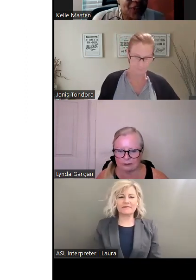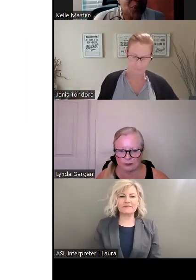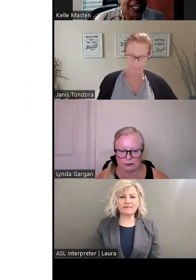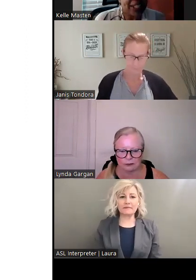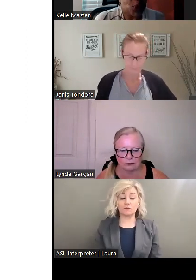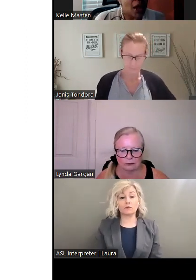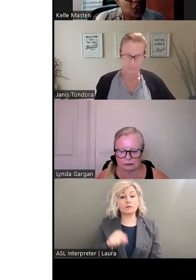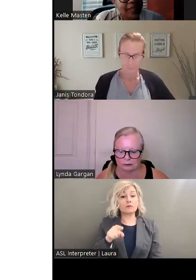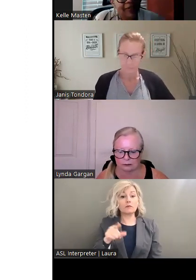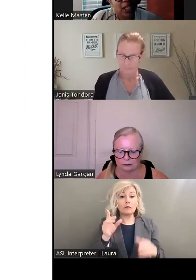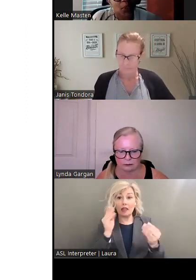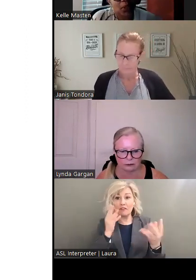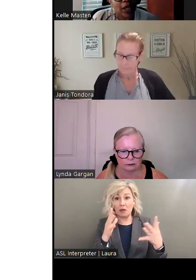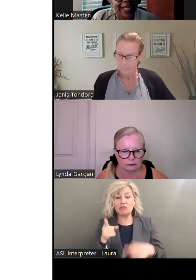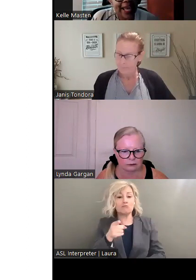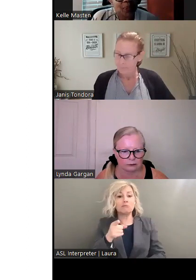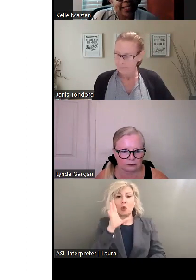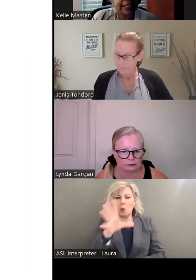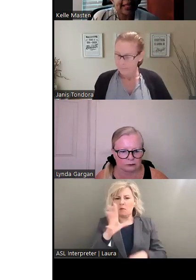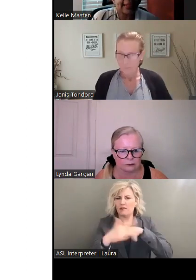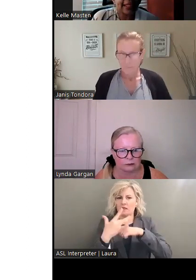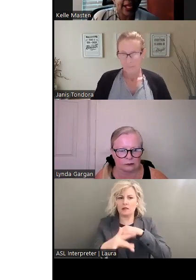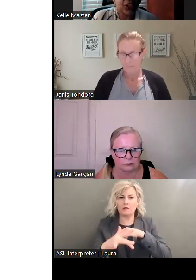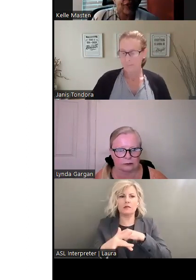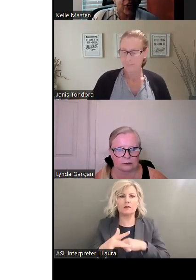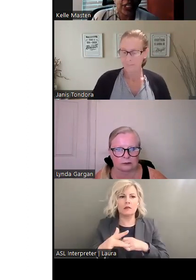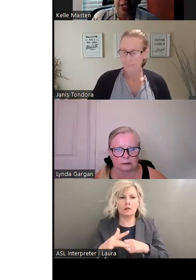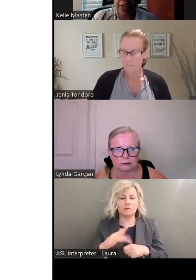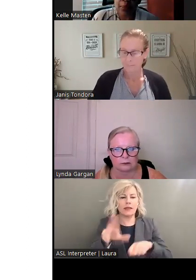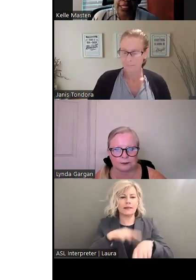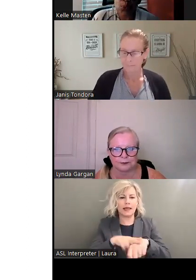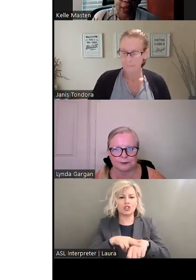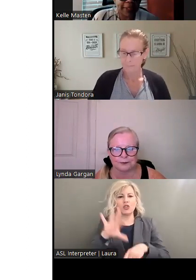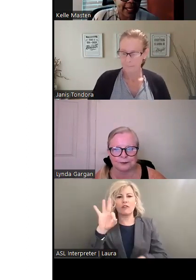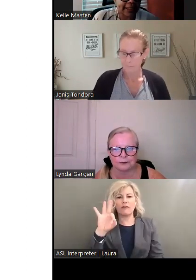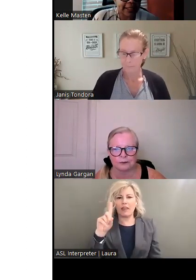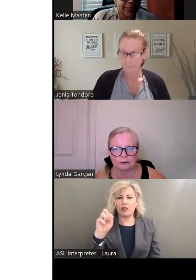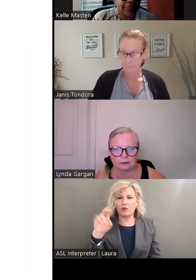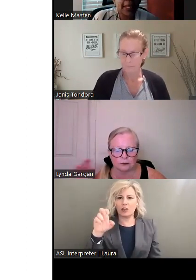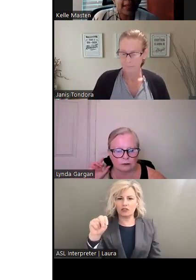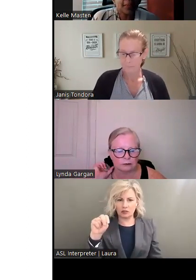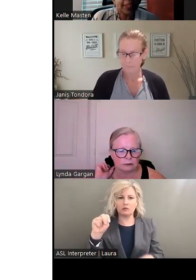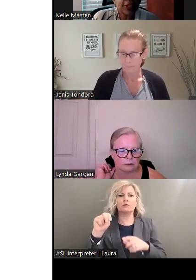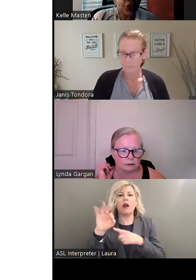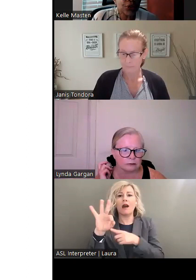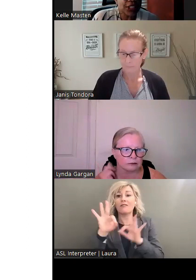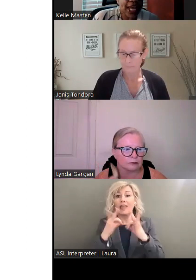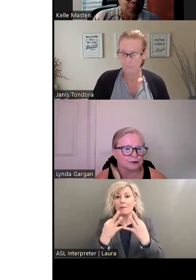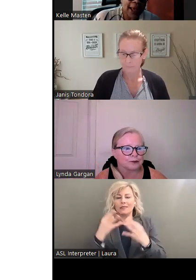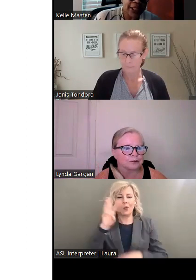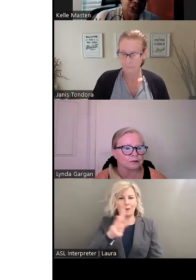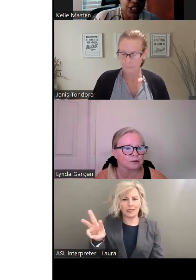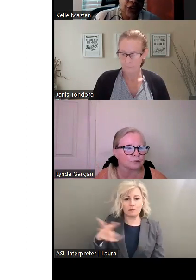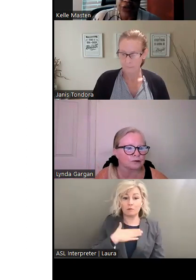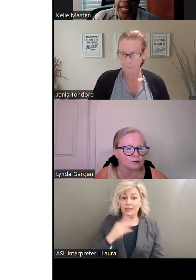This information will also be available on NASHPIT's and the National Federation of Families websites. Please use the